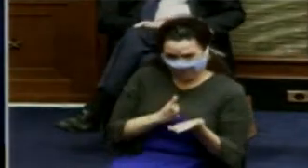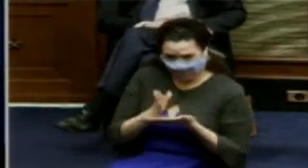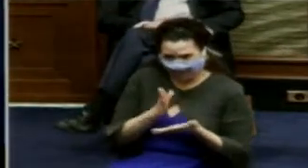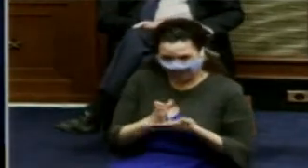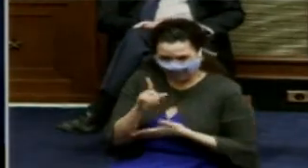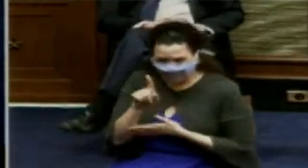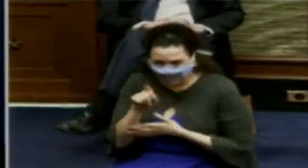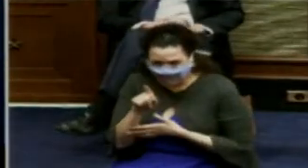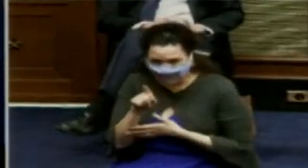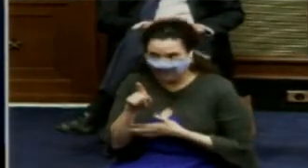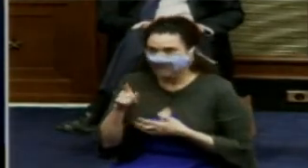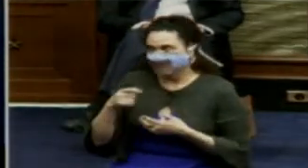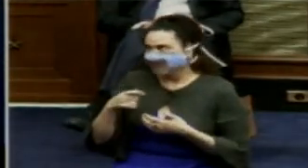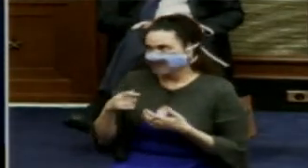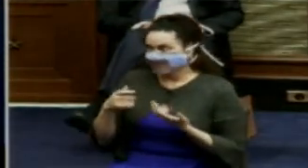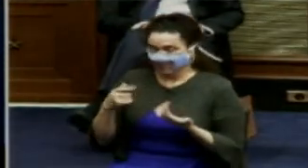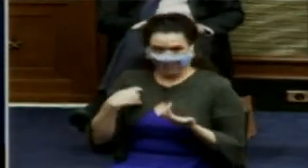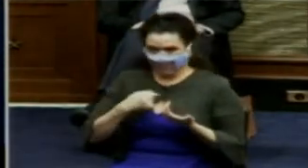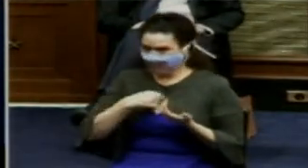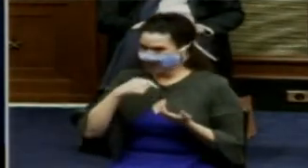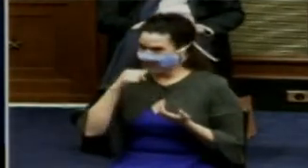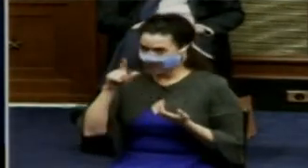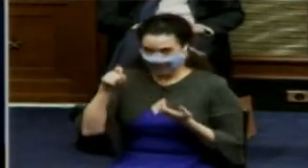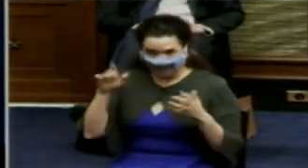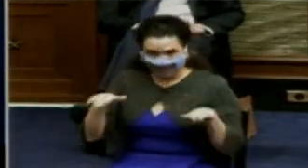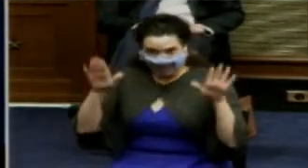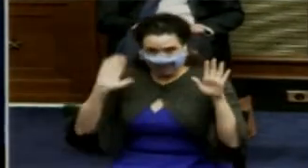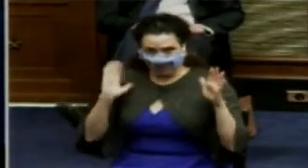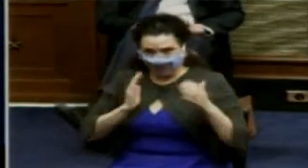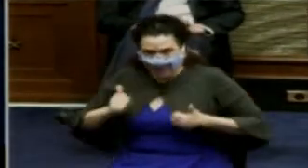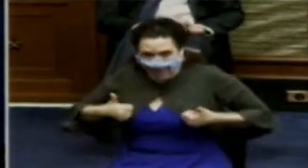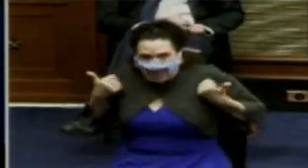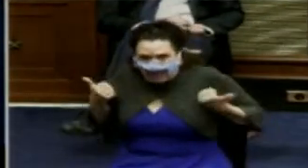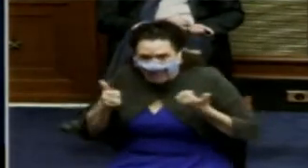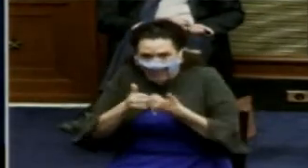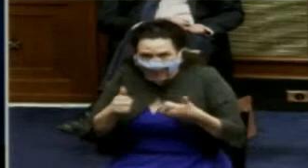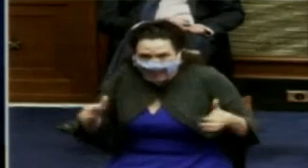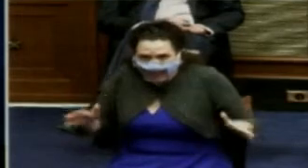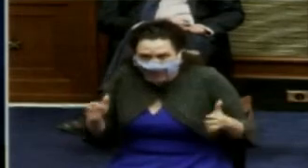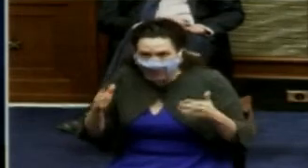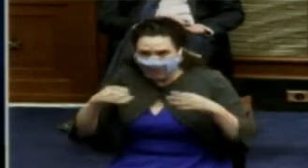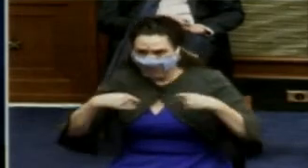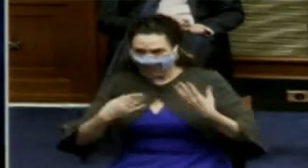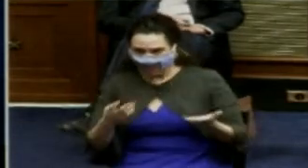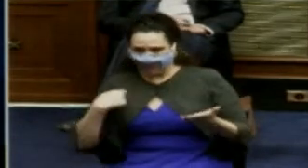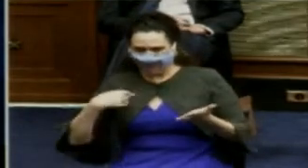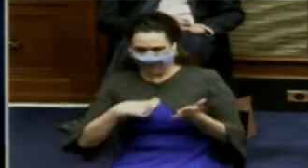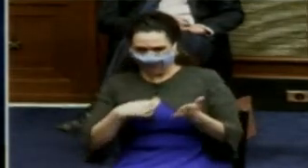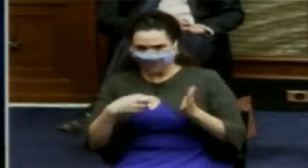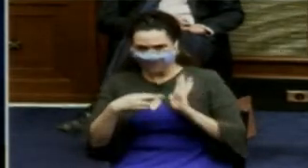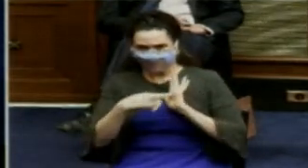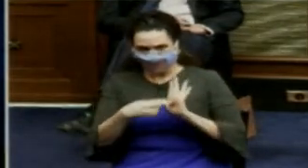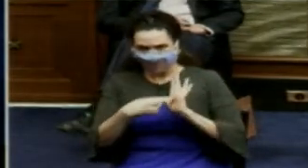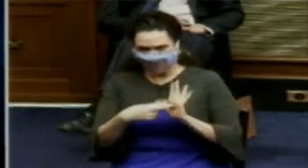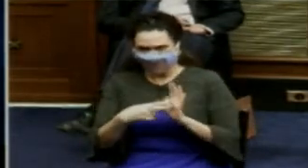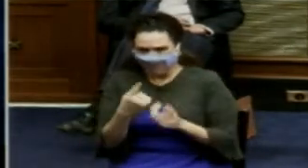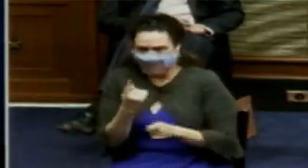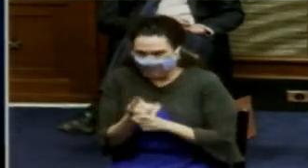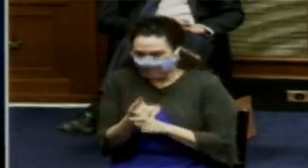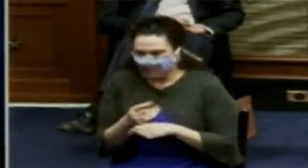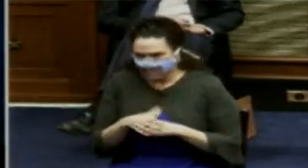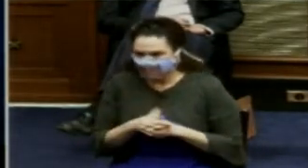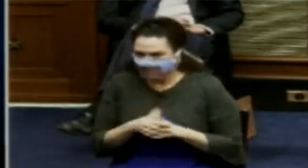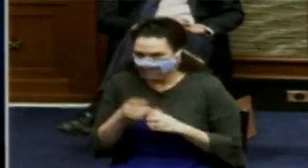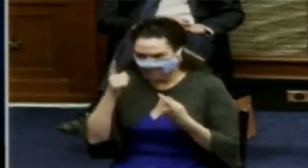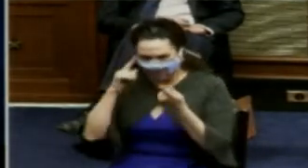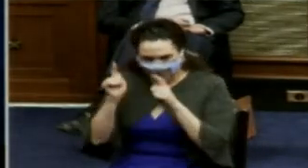not have to sacrifice without representation. And I think that as a veteran, I hear from so many